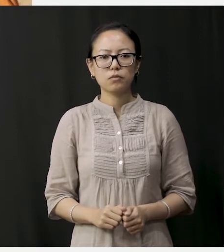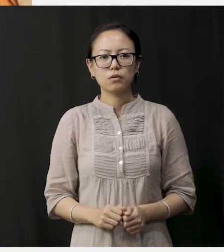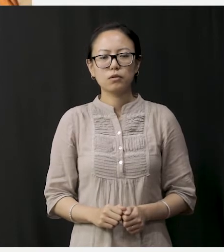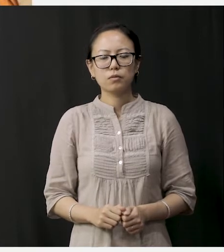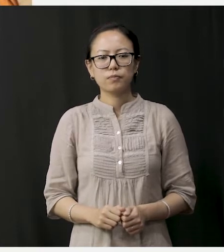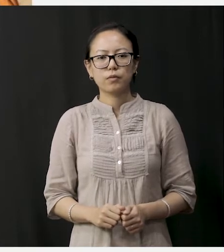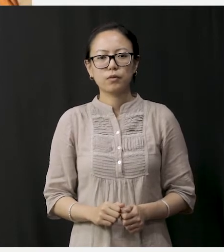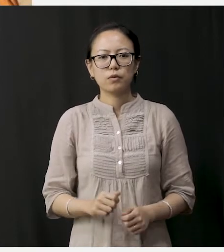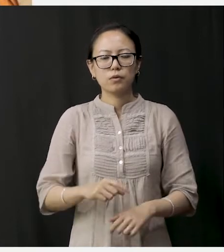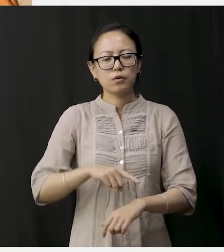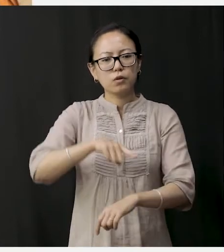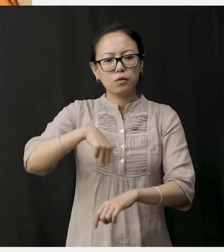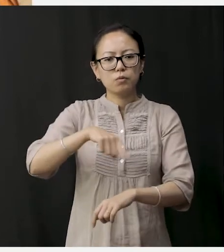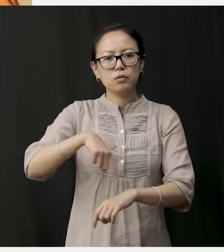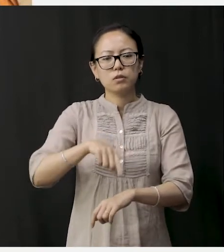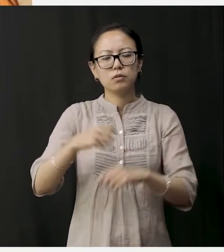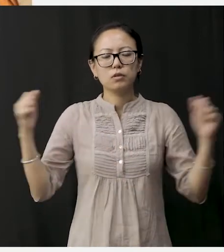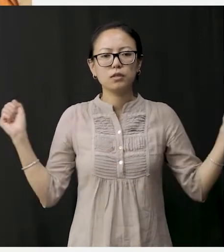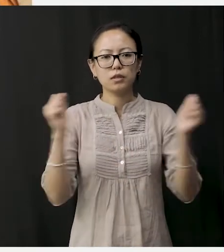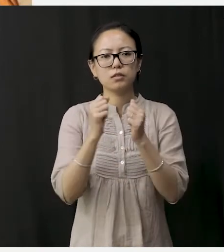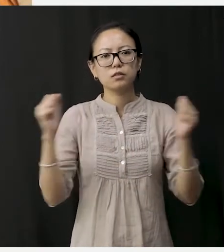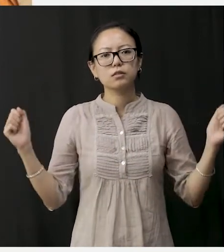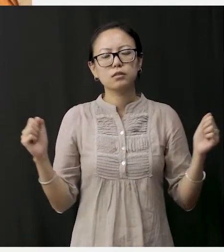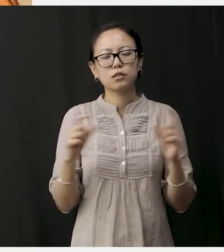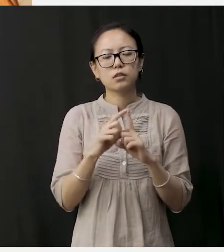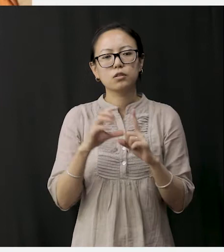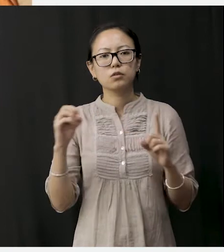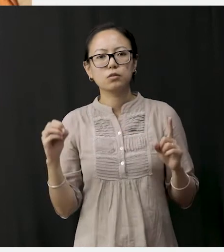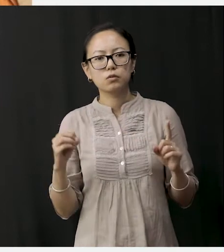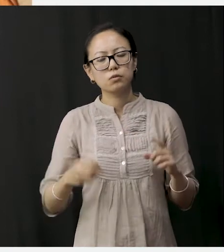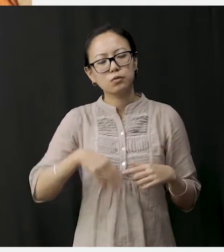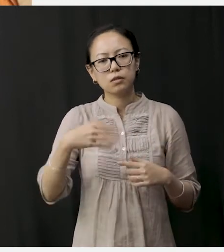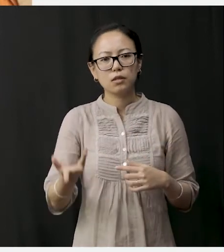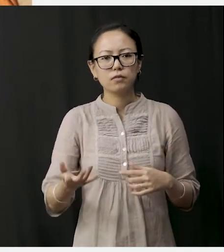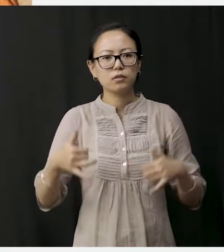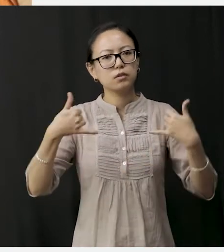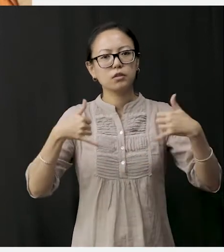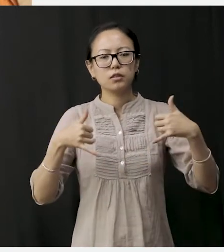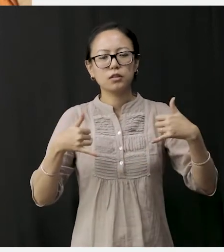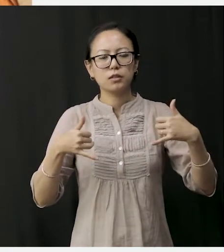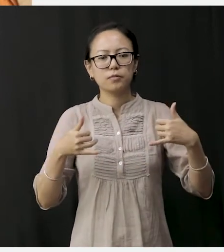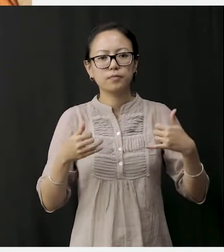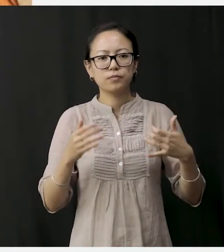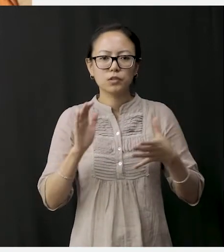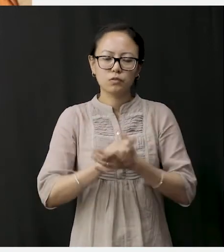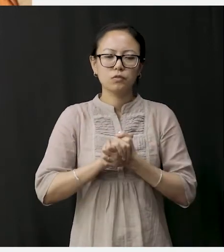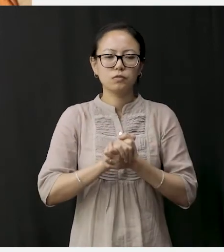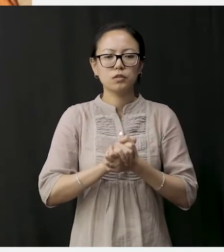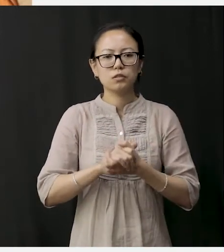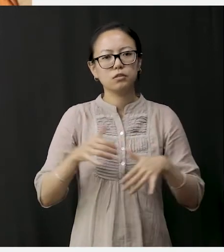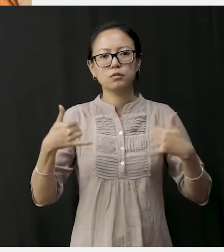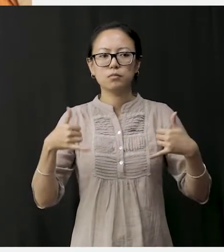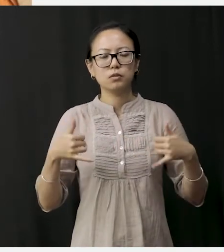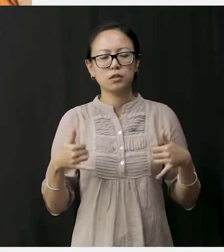for 1 hour he did these stretches, and then he played game with his friends, and that was volleyball. The picture